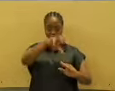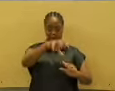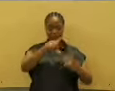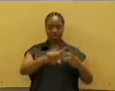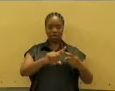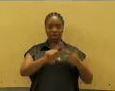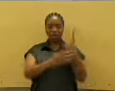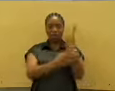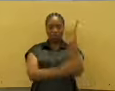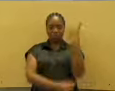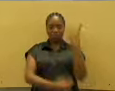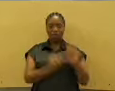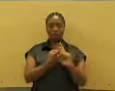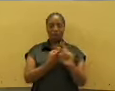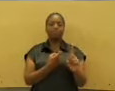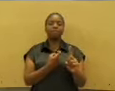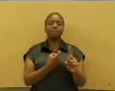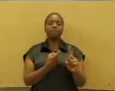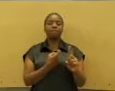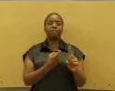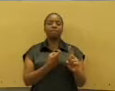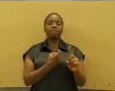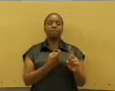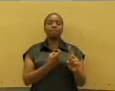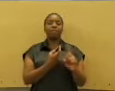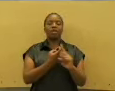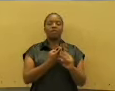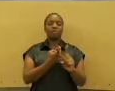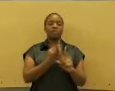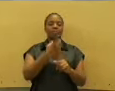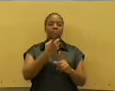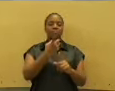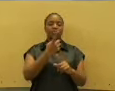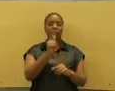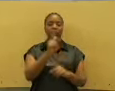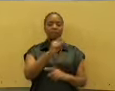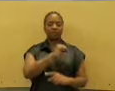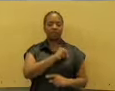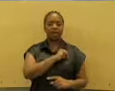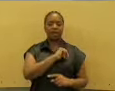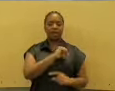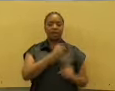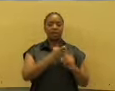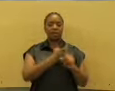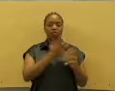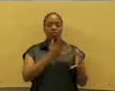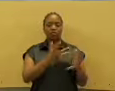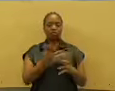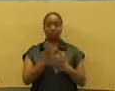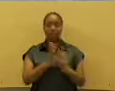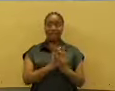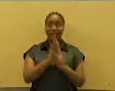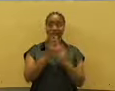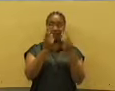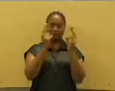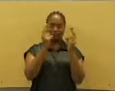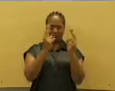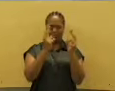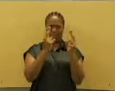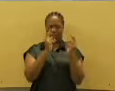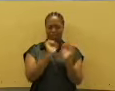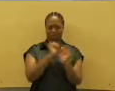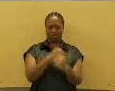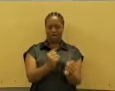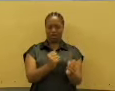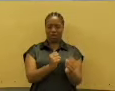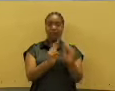I'm a poor student, for an example, I came from a rural township, access to higher education seemed like a dream. But